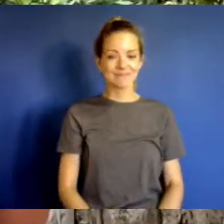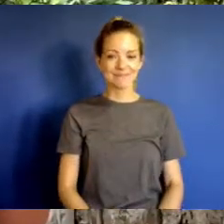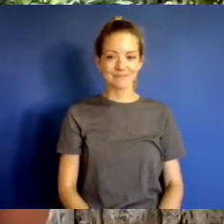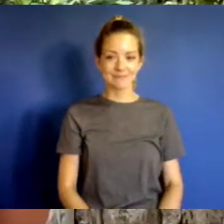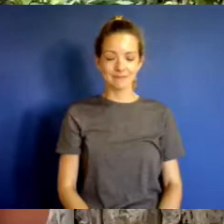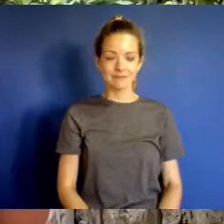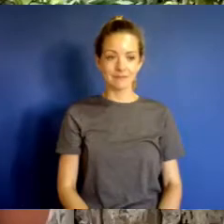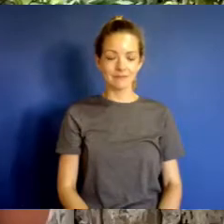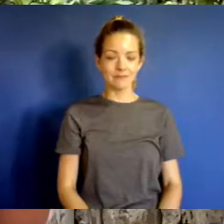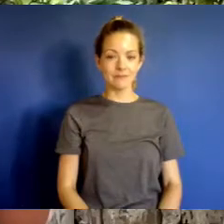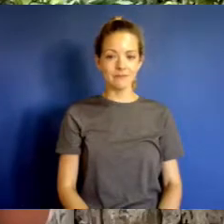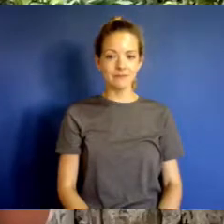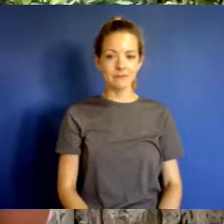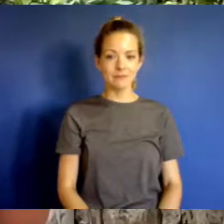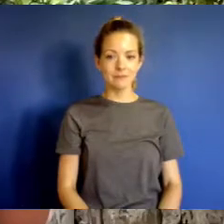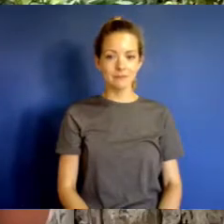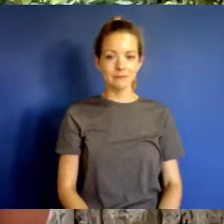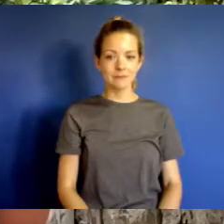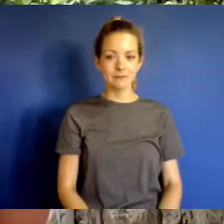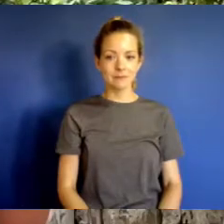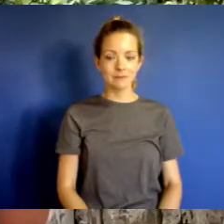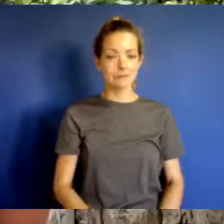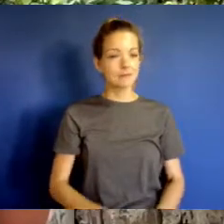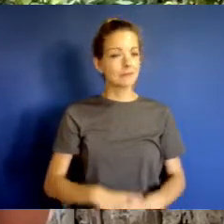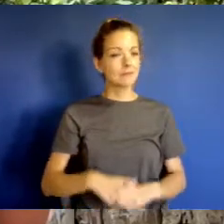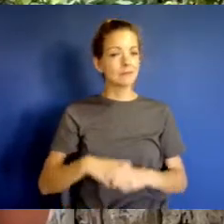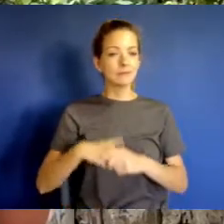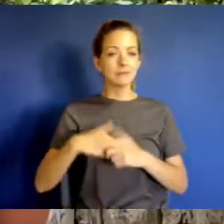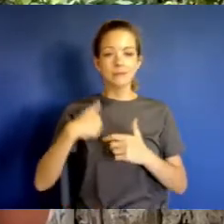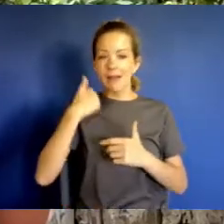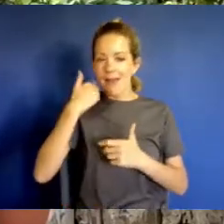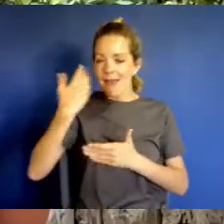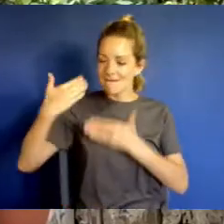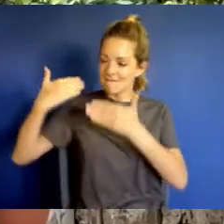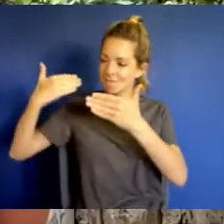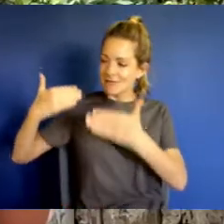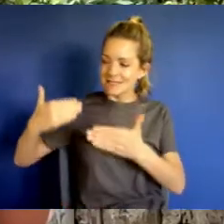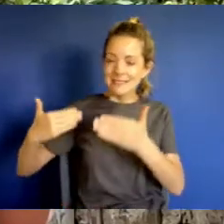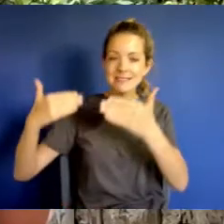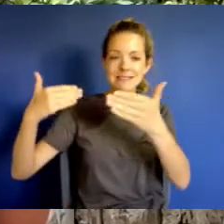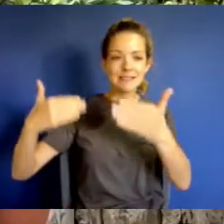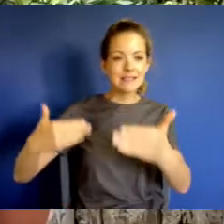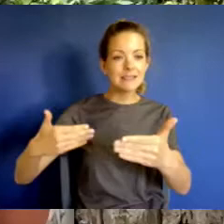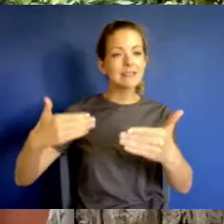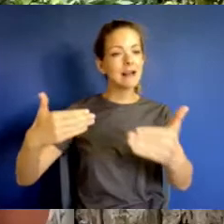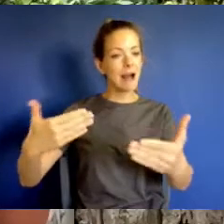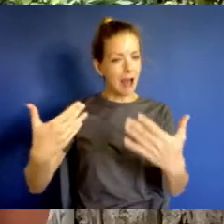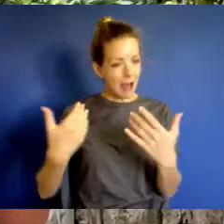Each season, like each emotion, has its purpose.